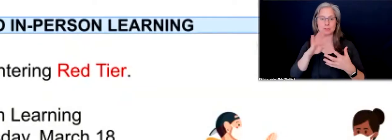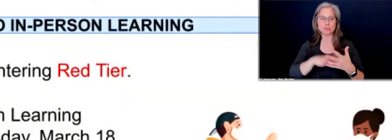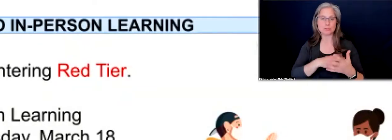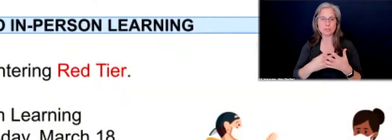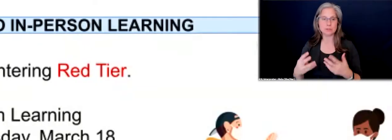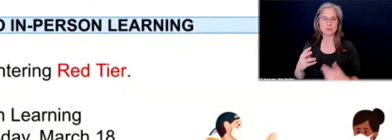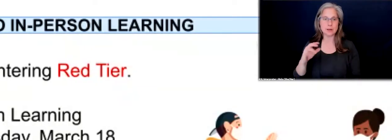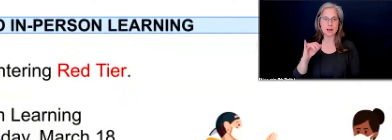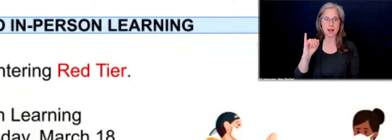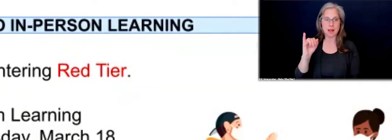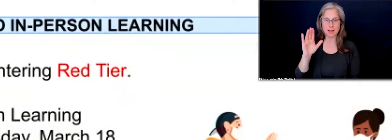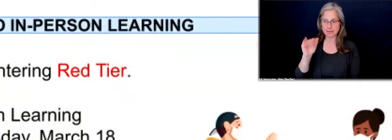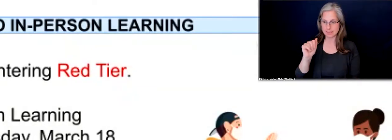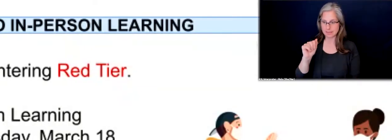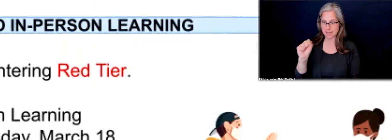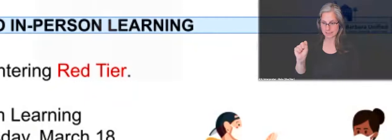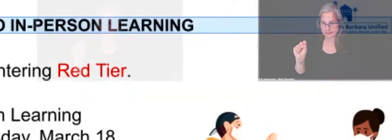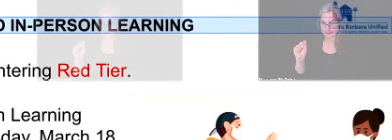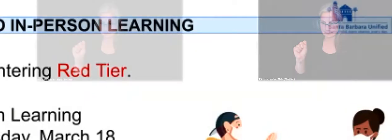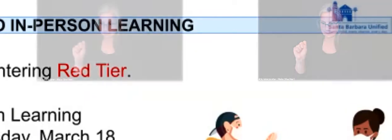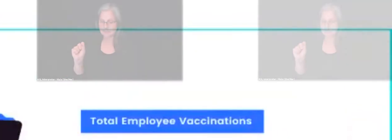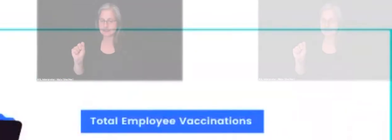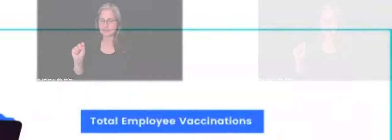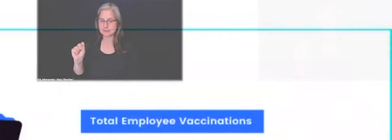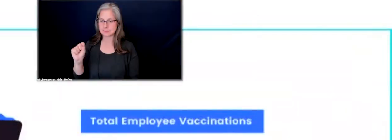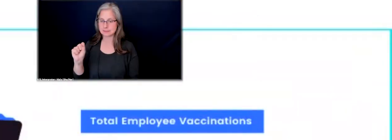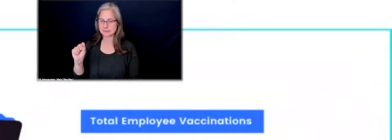iPass. With that, I turn it back.